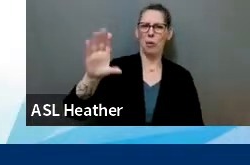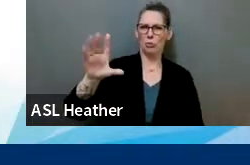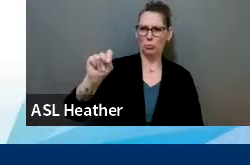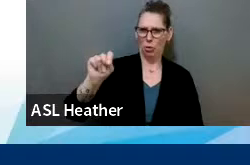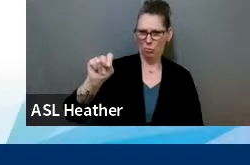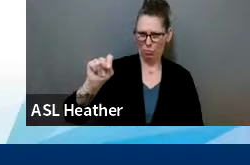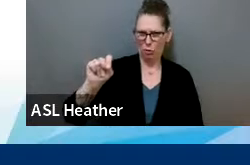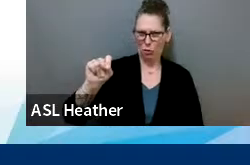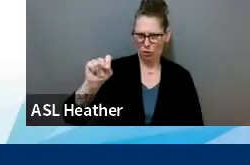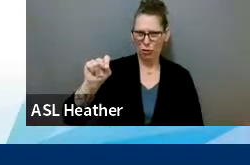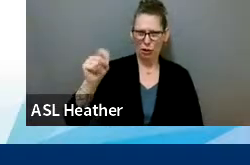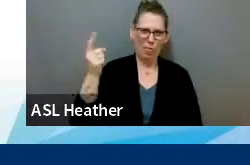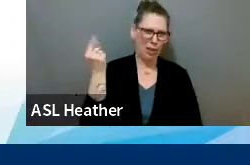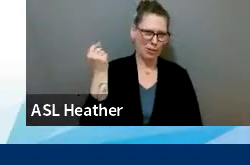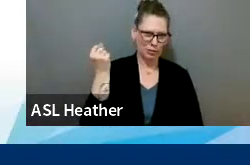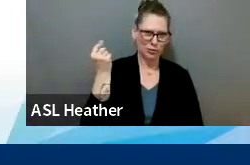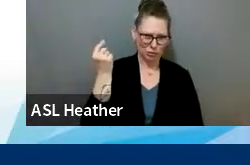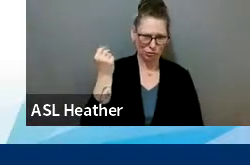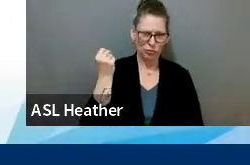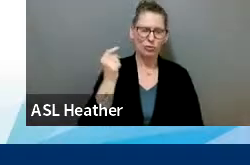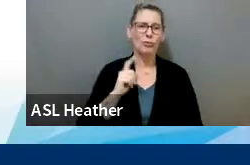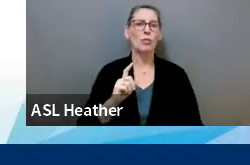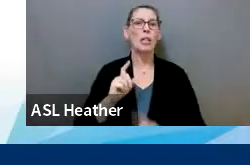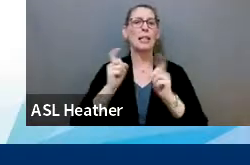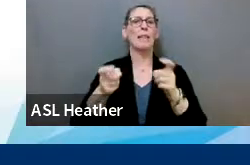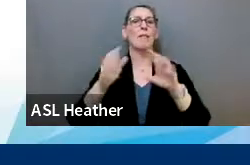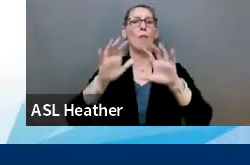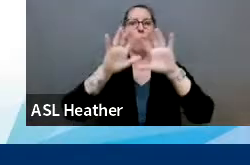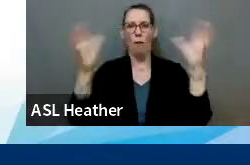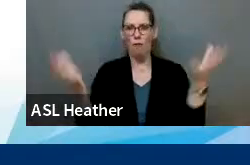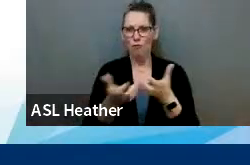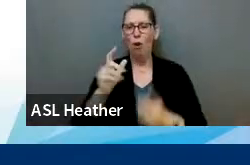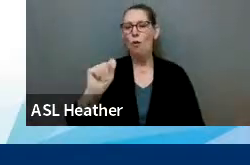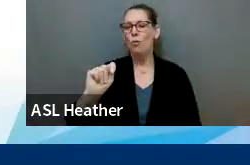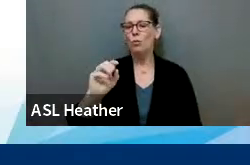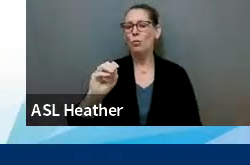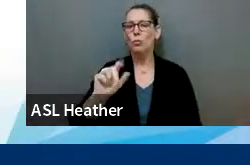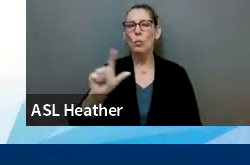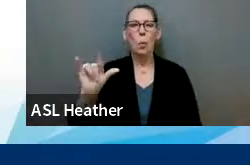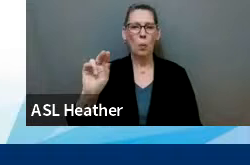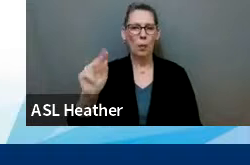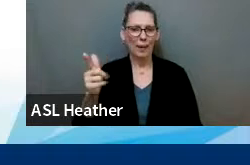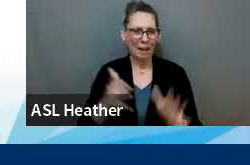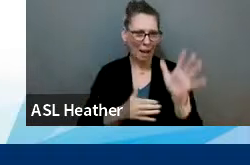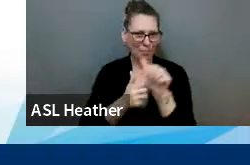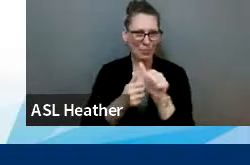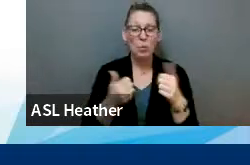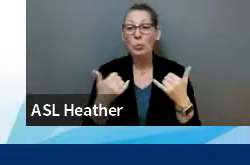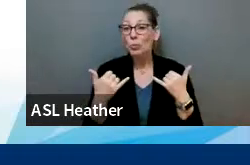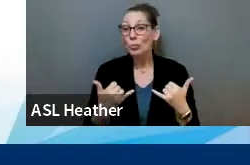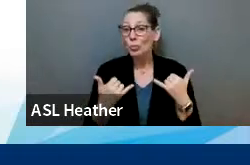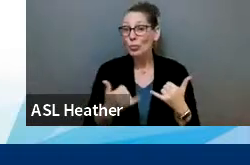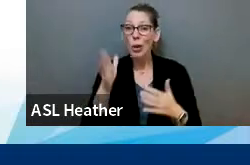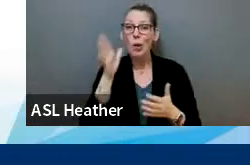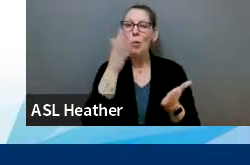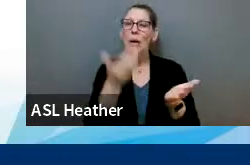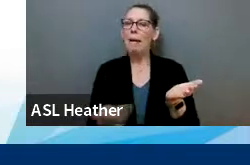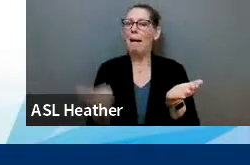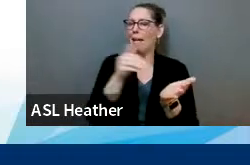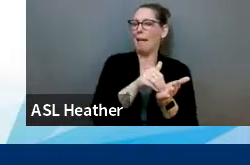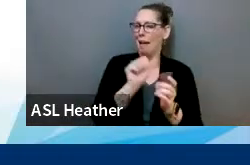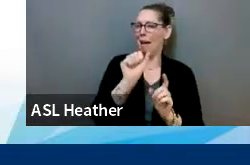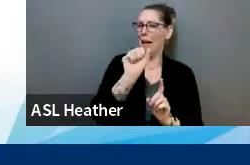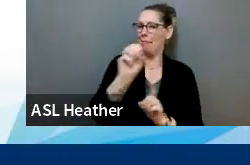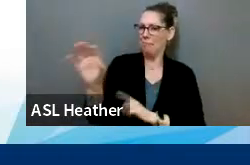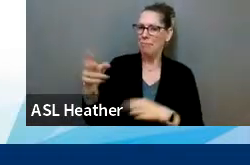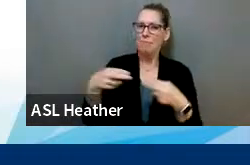of last year to give an overall tolling update. So today I am going to repeat a couple of those